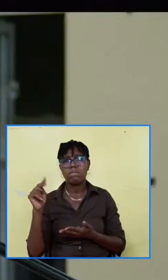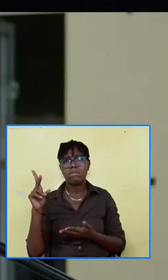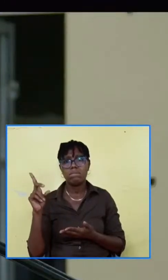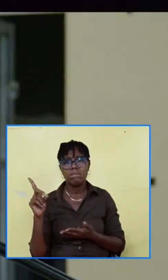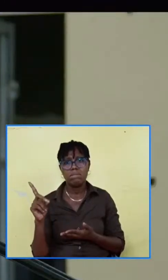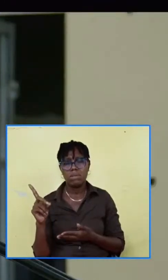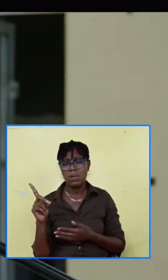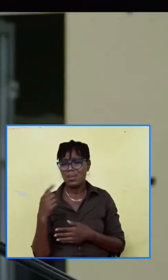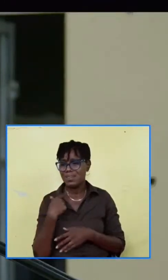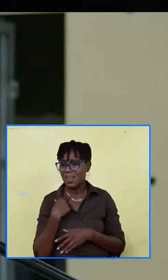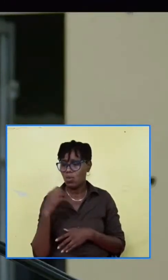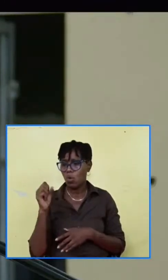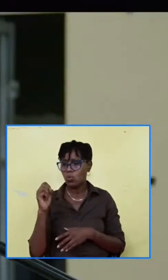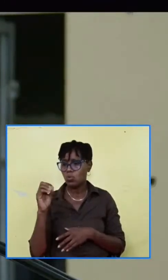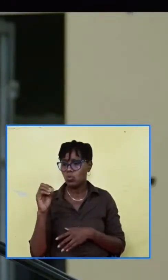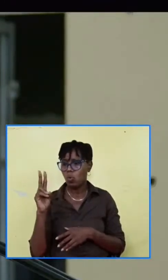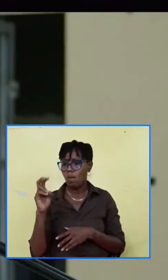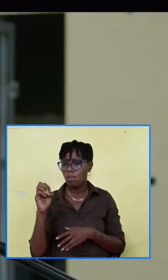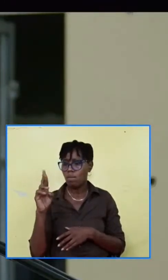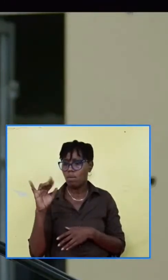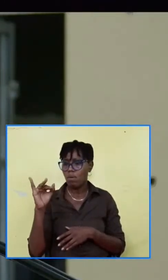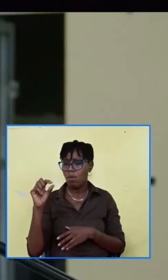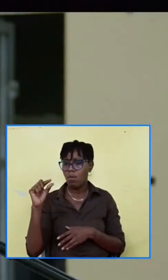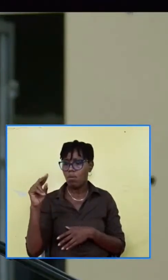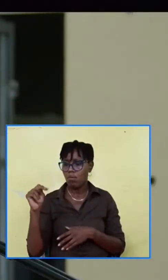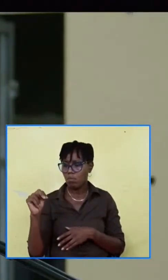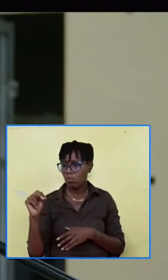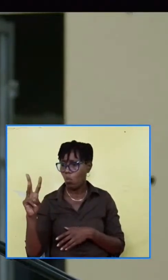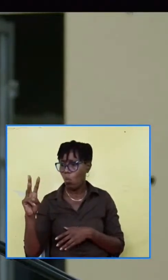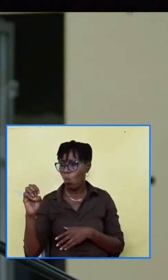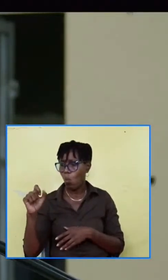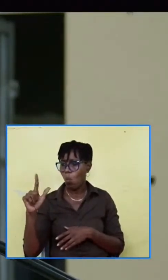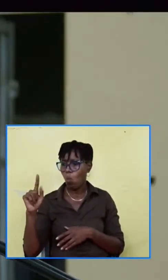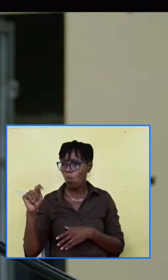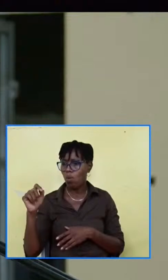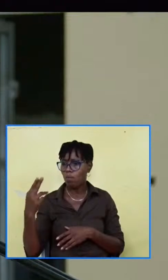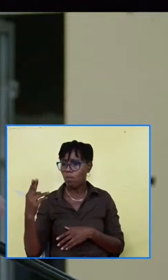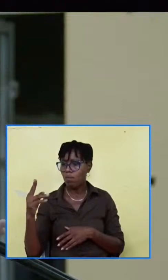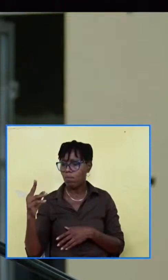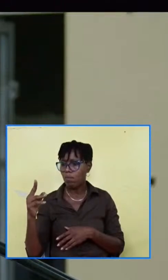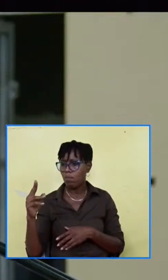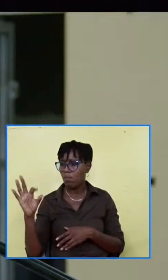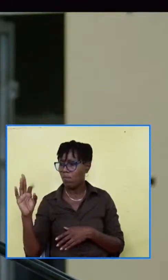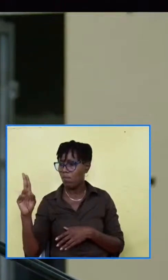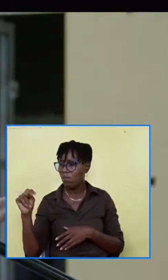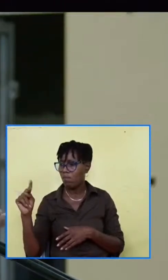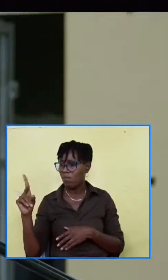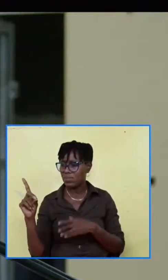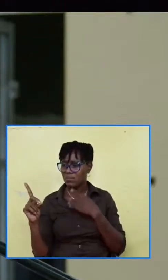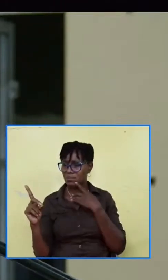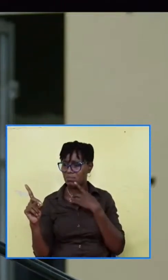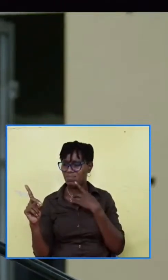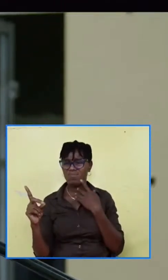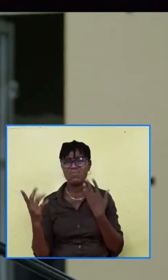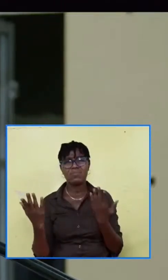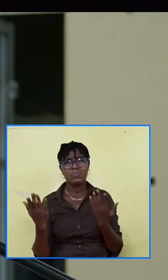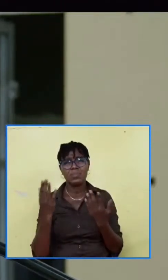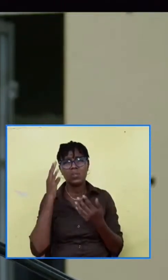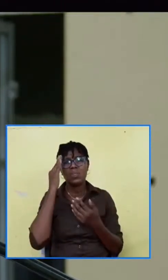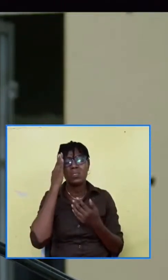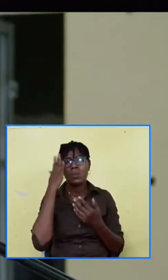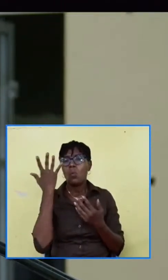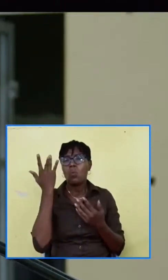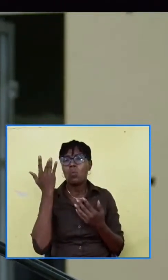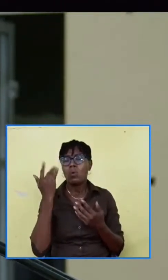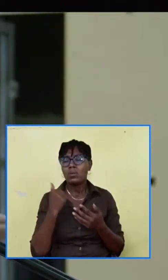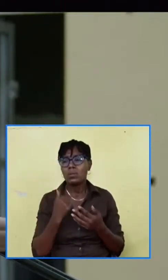gambit of the sovereign wealth fund and not necessarily within the gambit of the NIS? And the reason I'm asking is because we've had the sovereign wealth fund